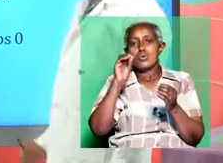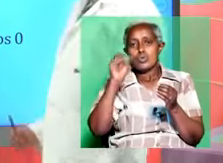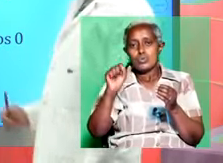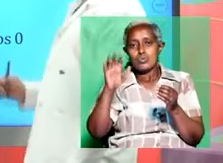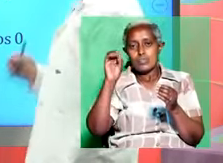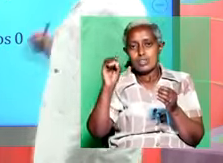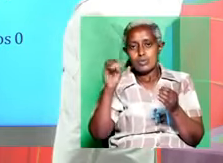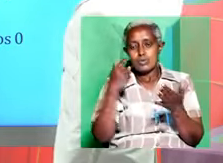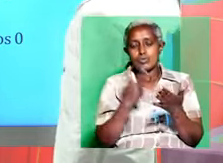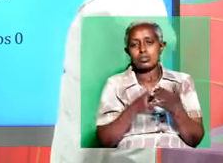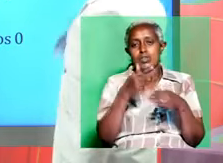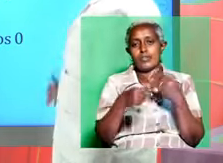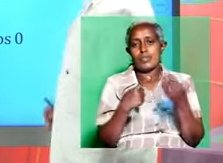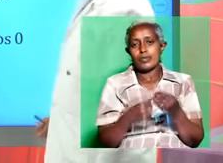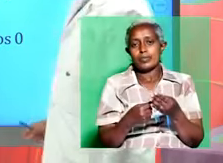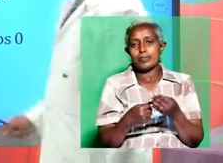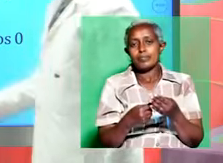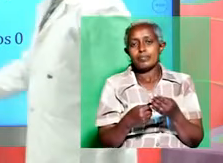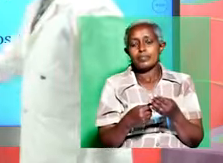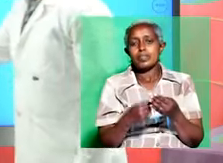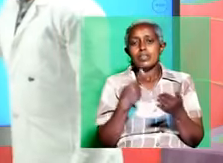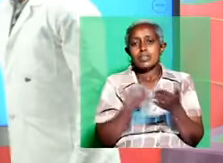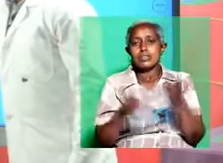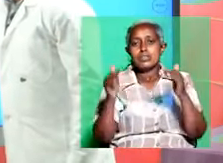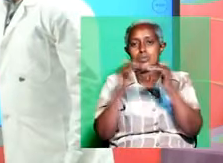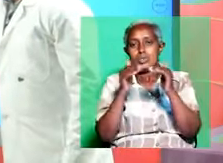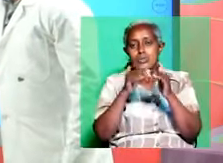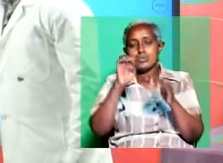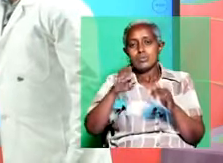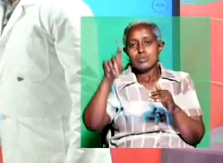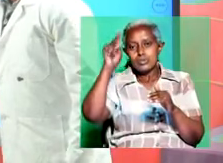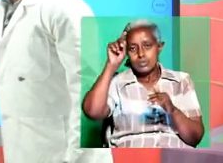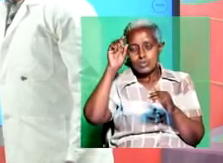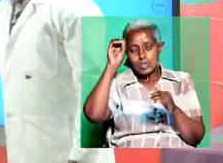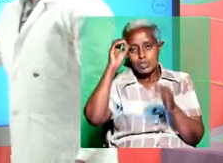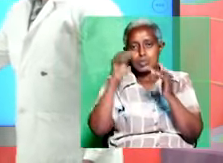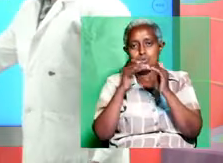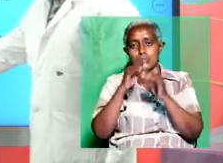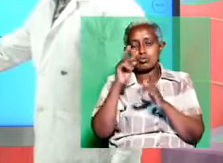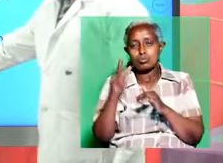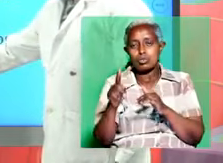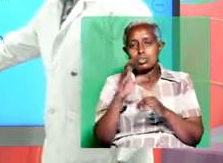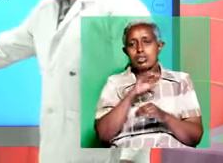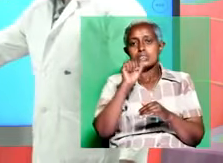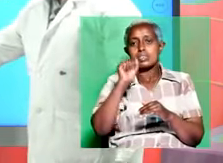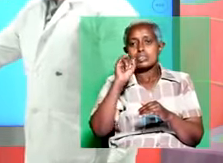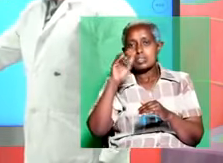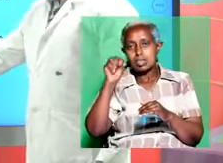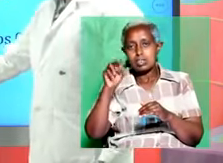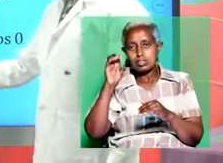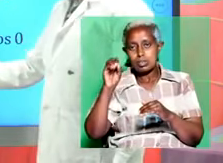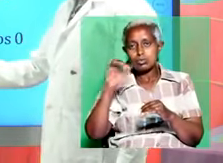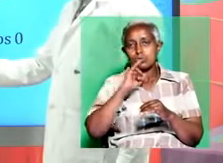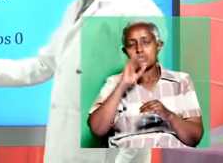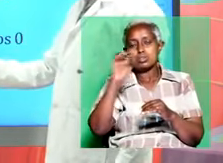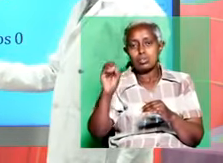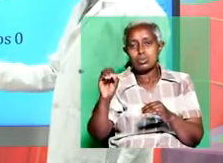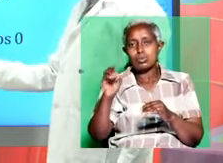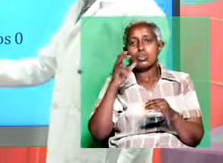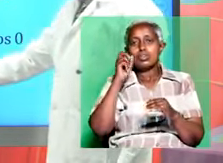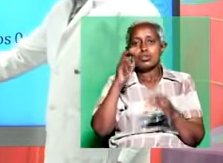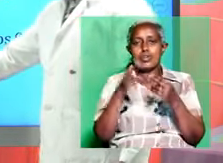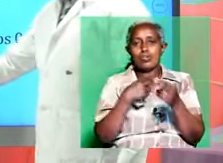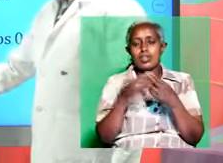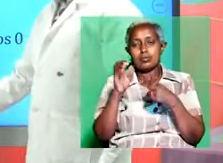0. Therefore, this equal to e raised to 0 is this 1, and sine 0 is 0. 12